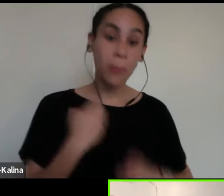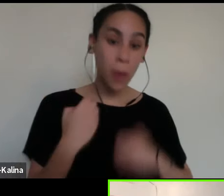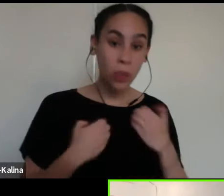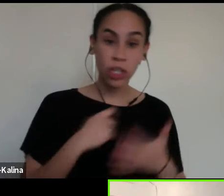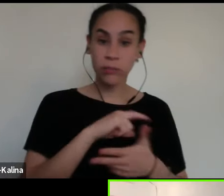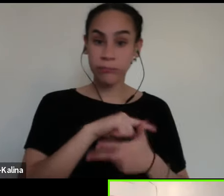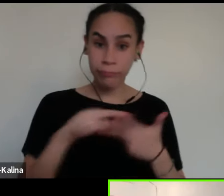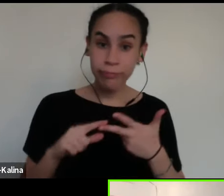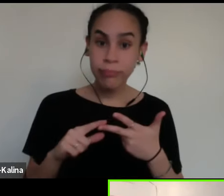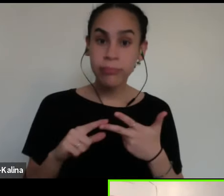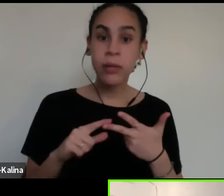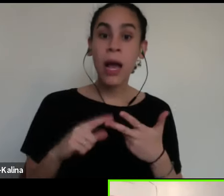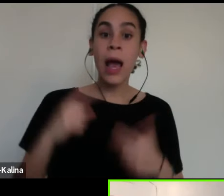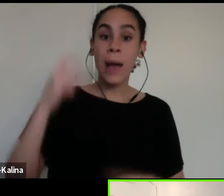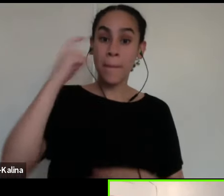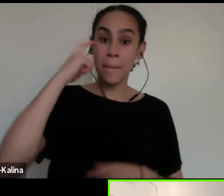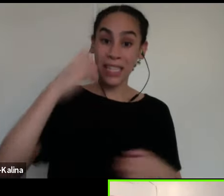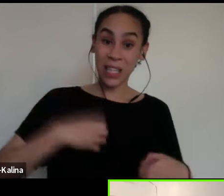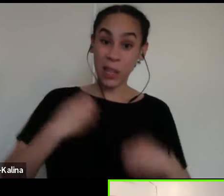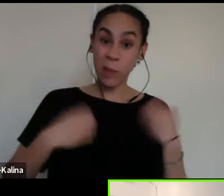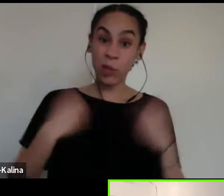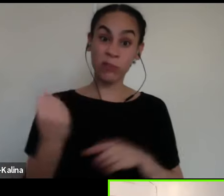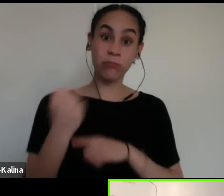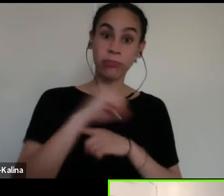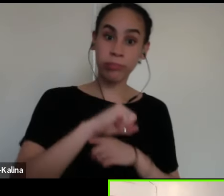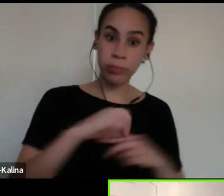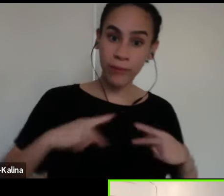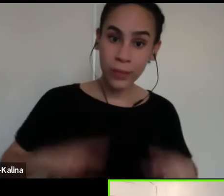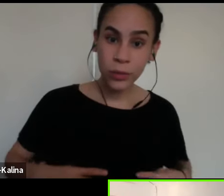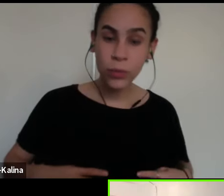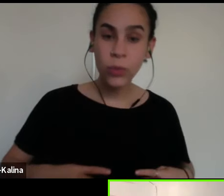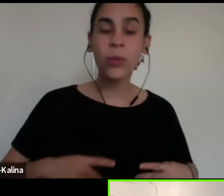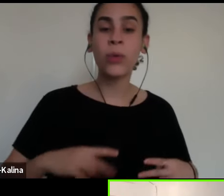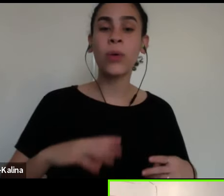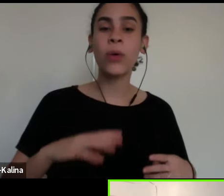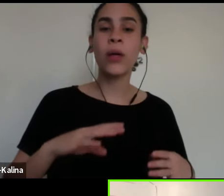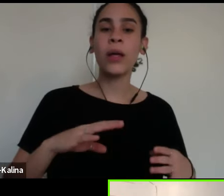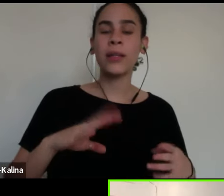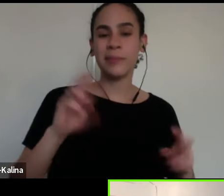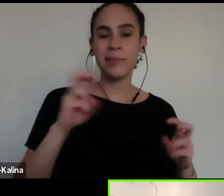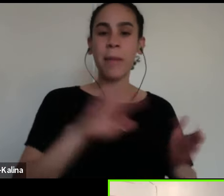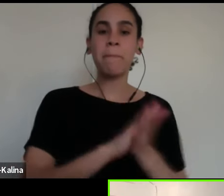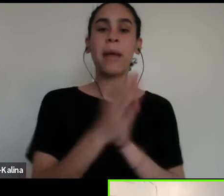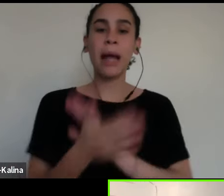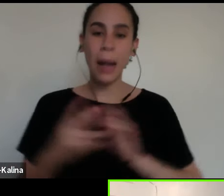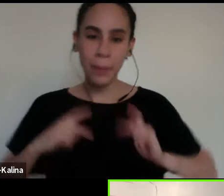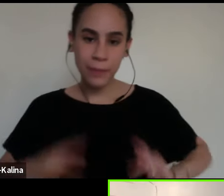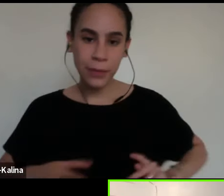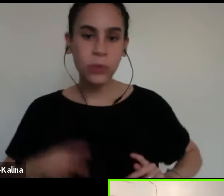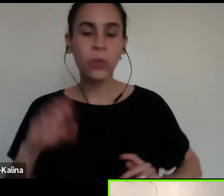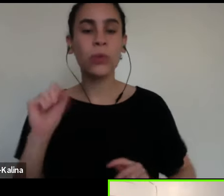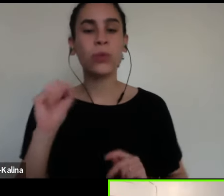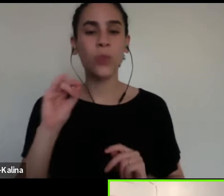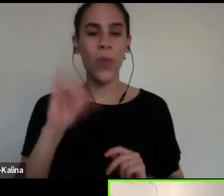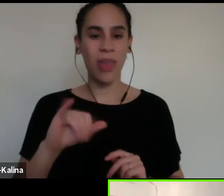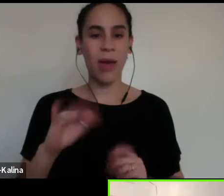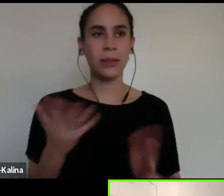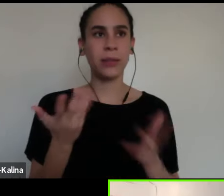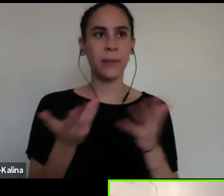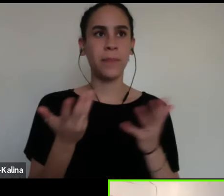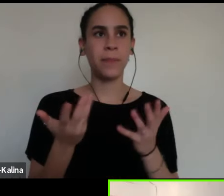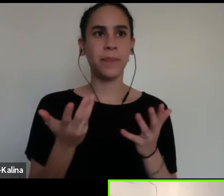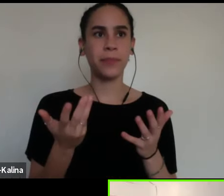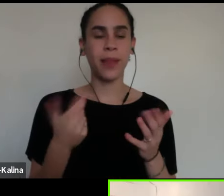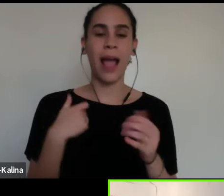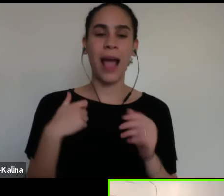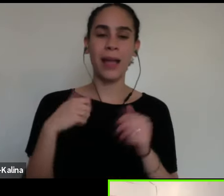mental, emotional overrides almost everything else and becomes physical. So that's where I find, or I get to